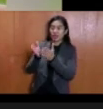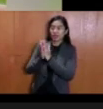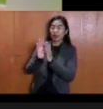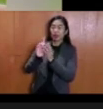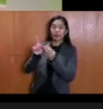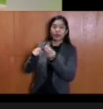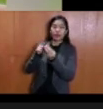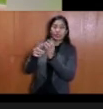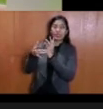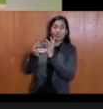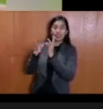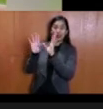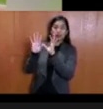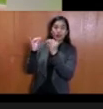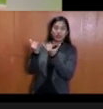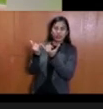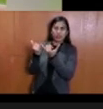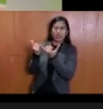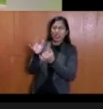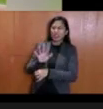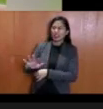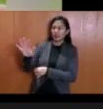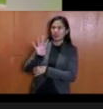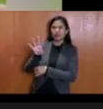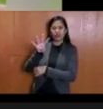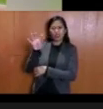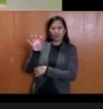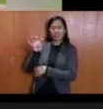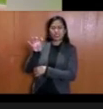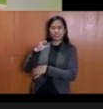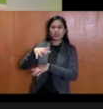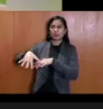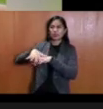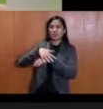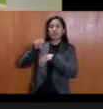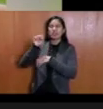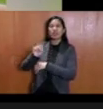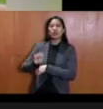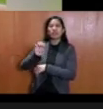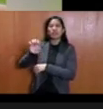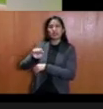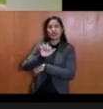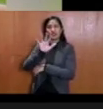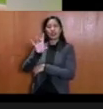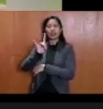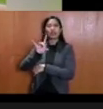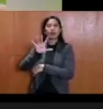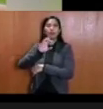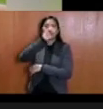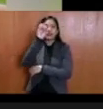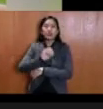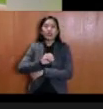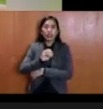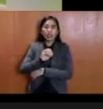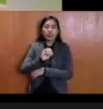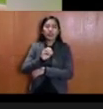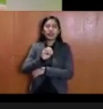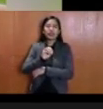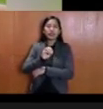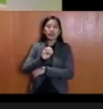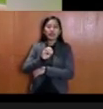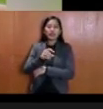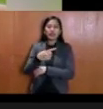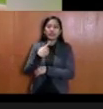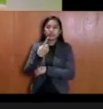we looked at over 400 across Southeast Asia. 85% of them did say the